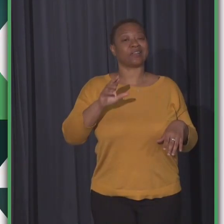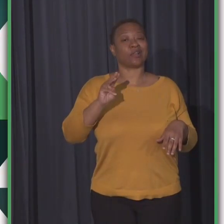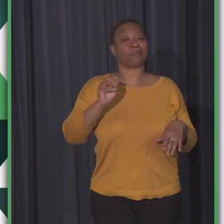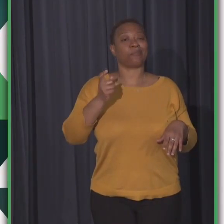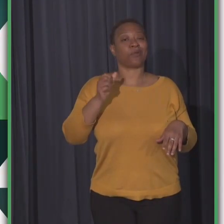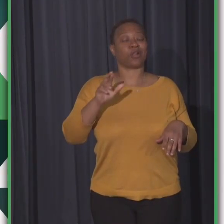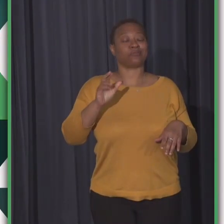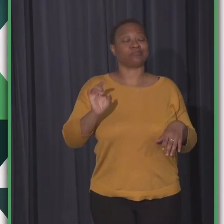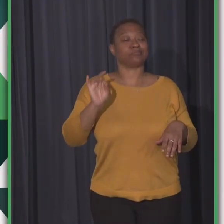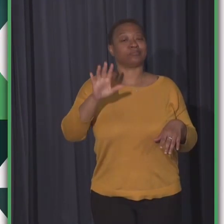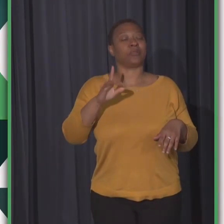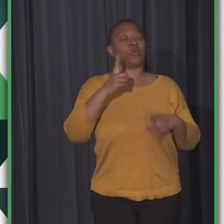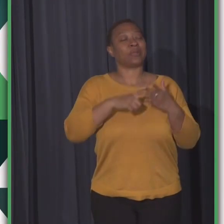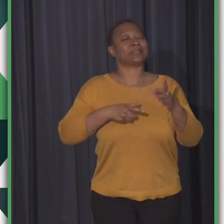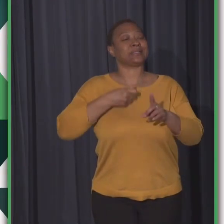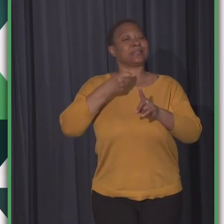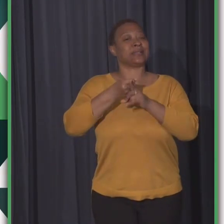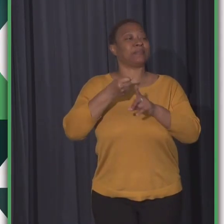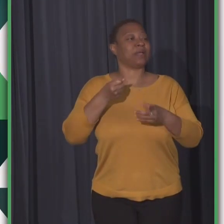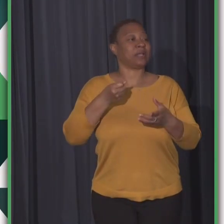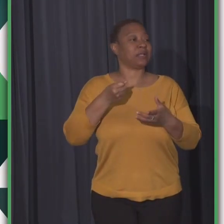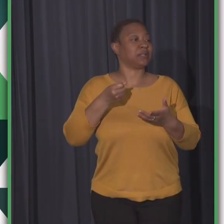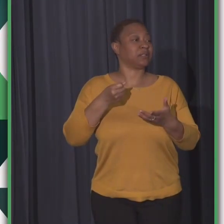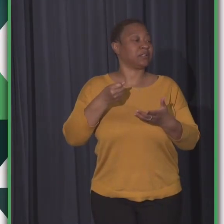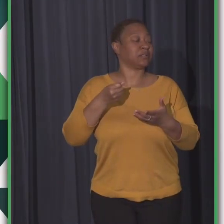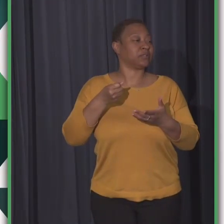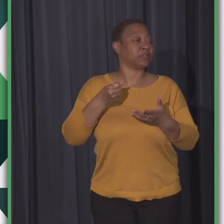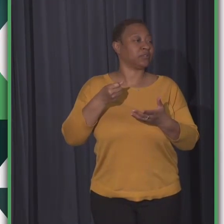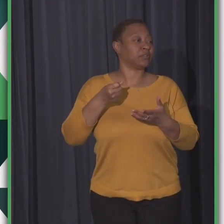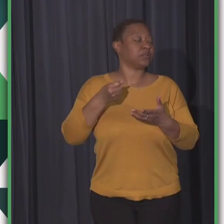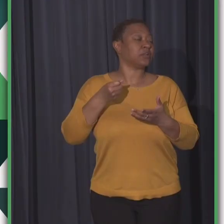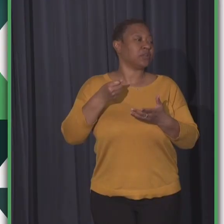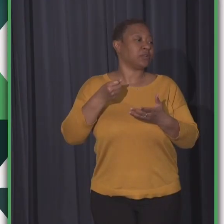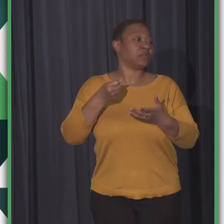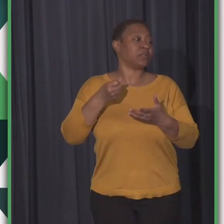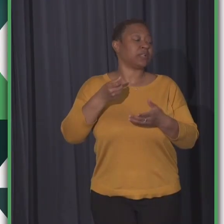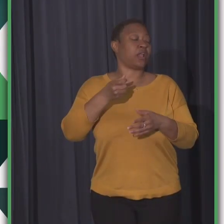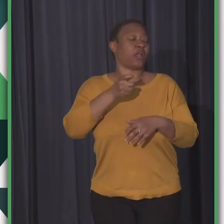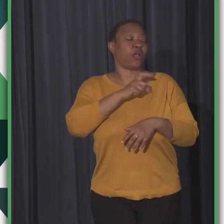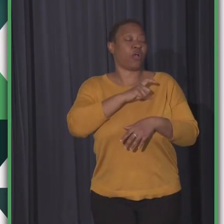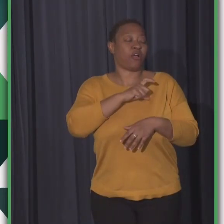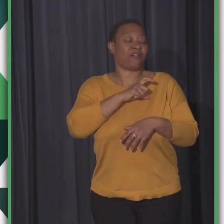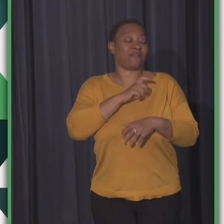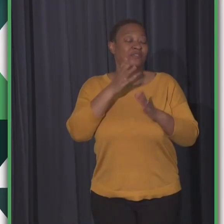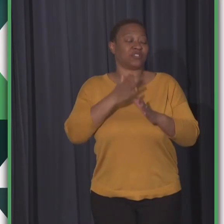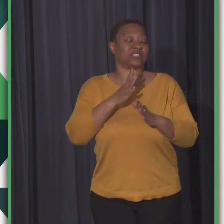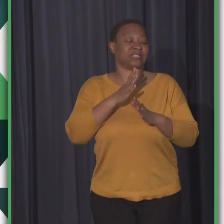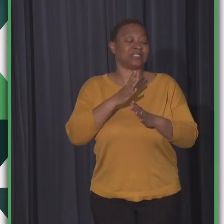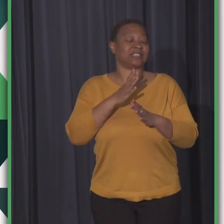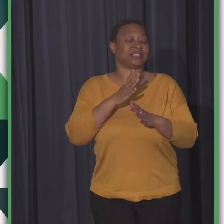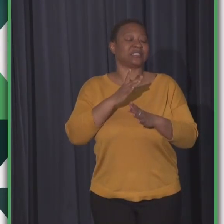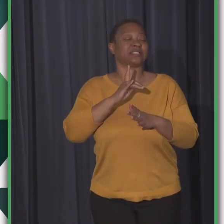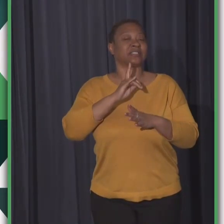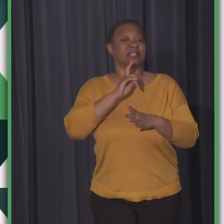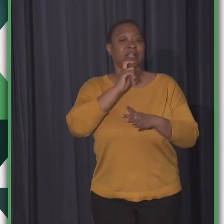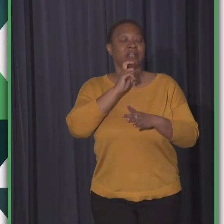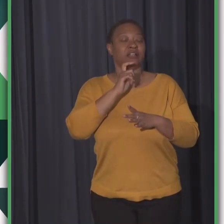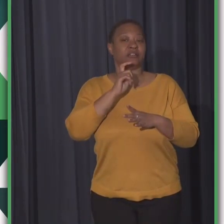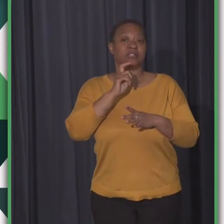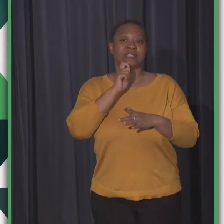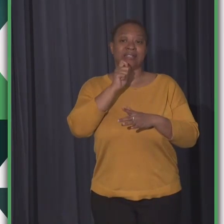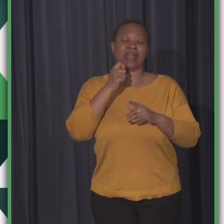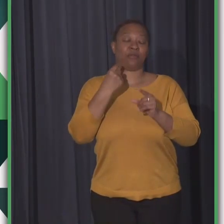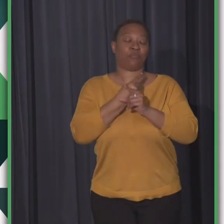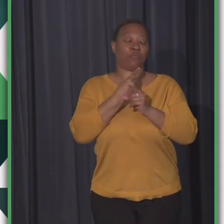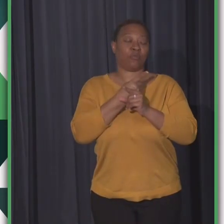the impact in terms of not the deterrence about officers engaging in inappropriate behavior,